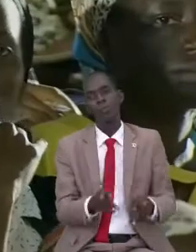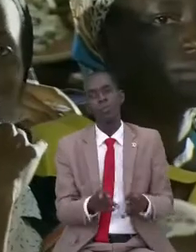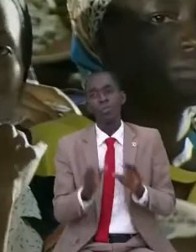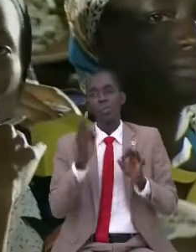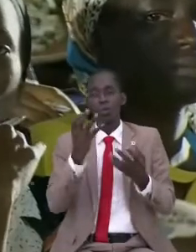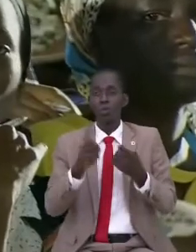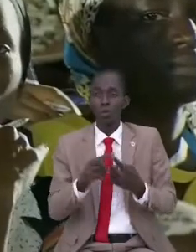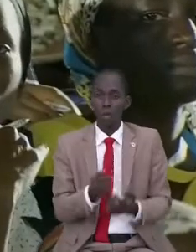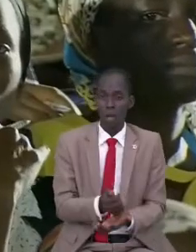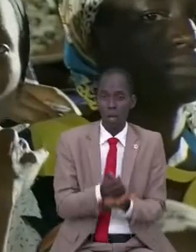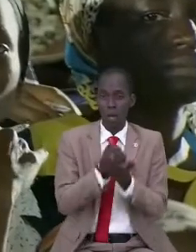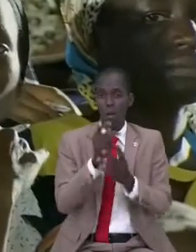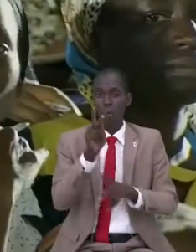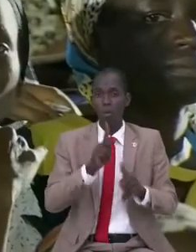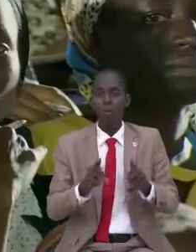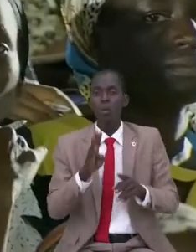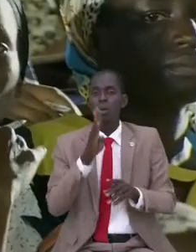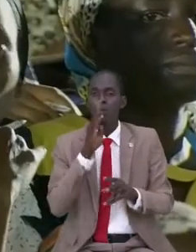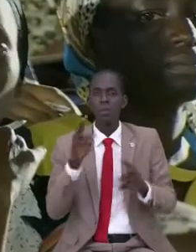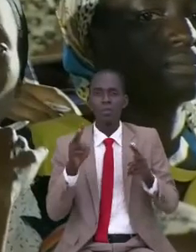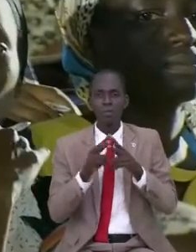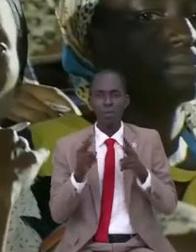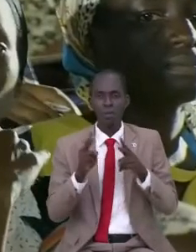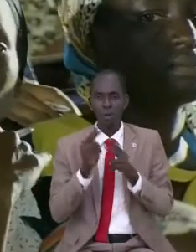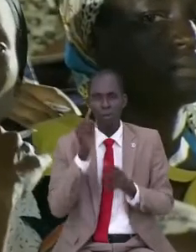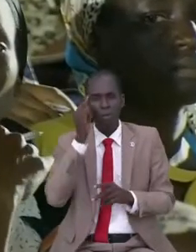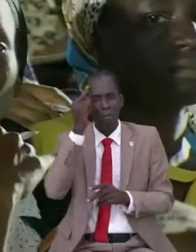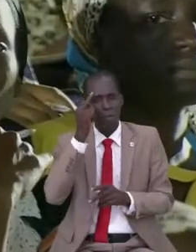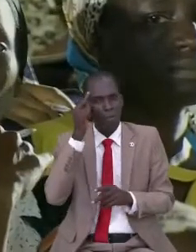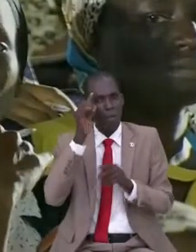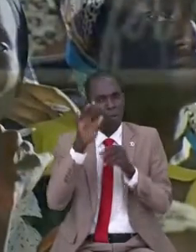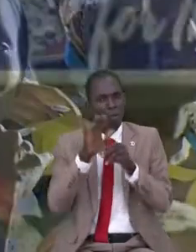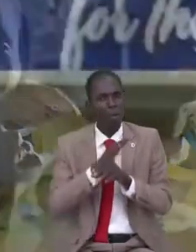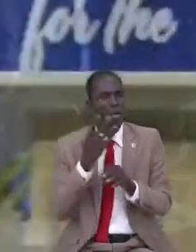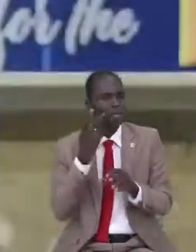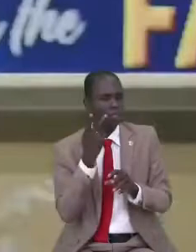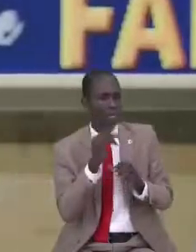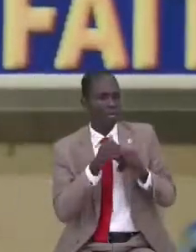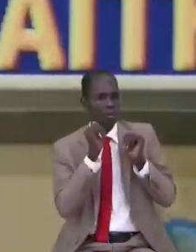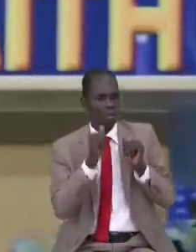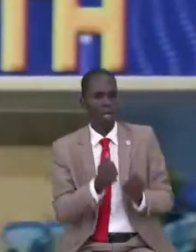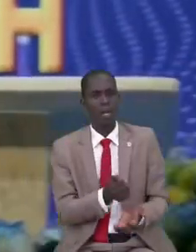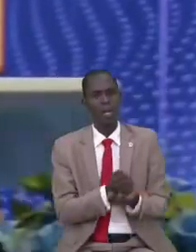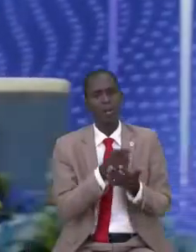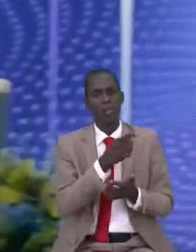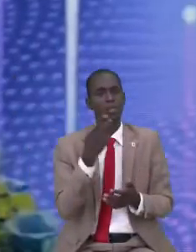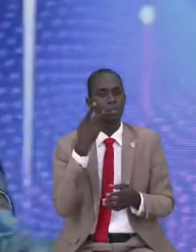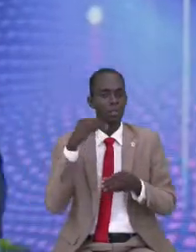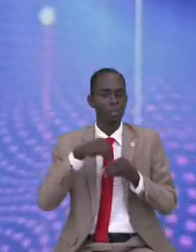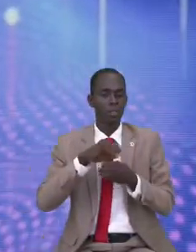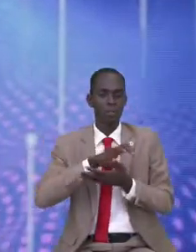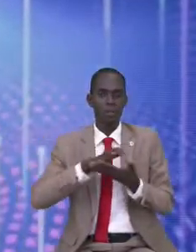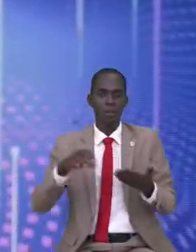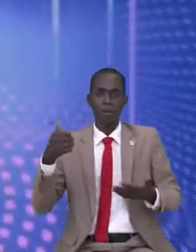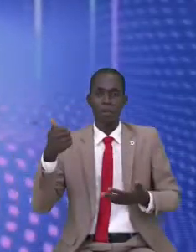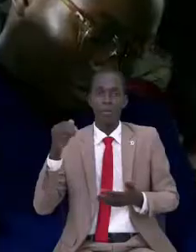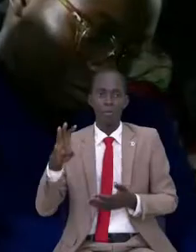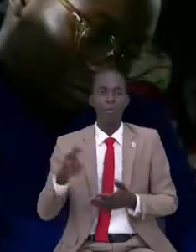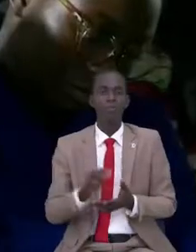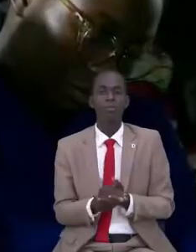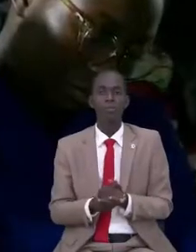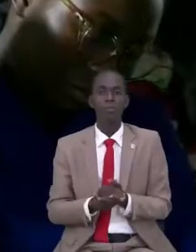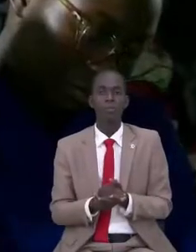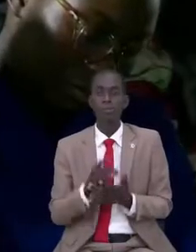help people, be very thoughtful and see how you help them. Look at verse 14. In verse 14,